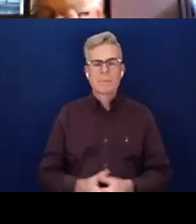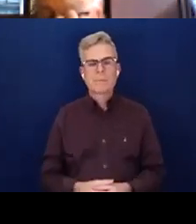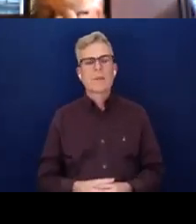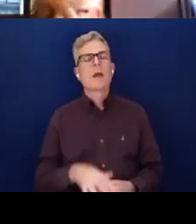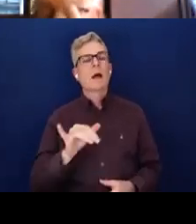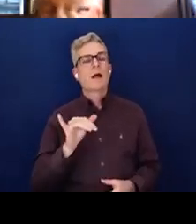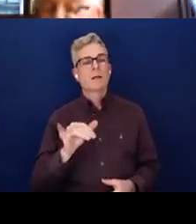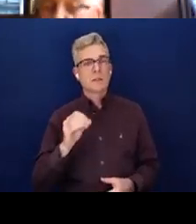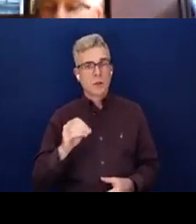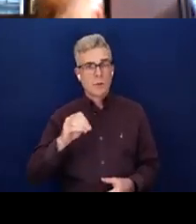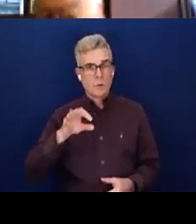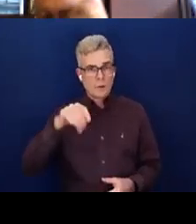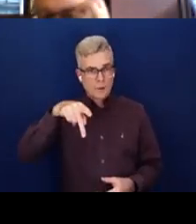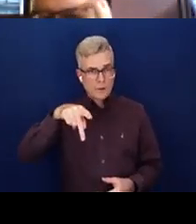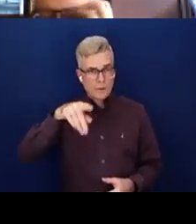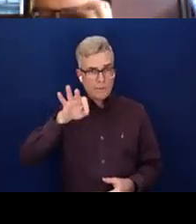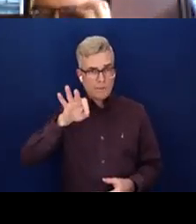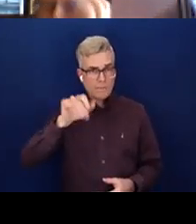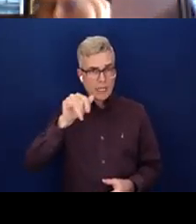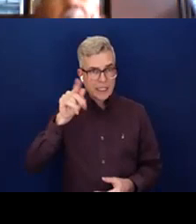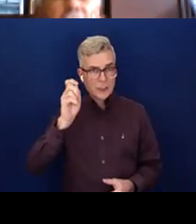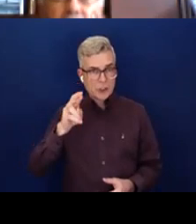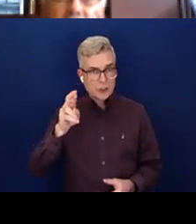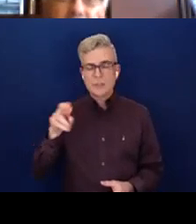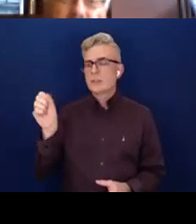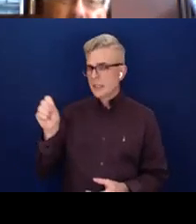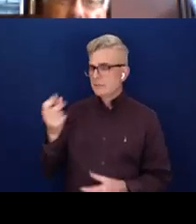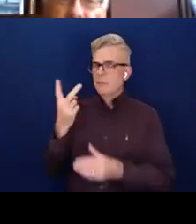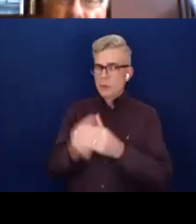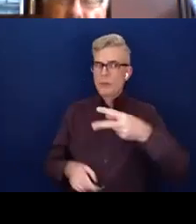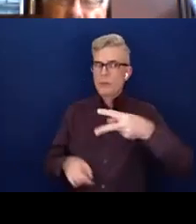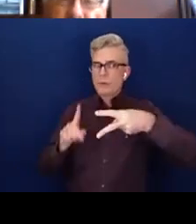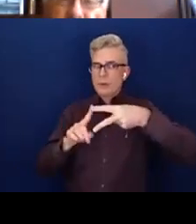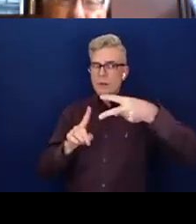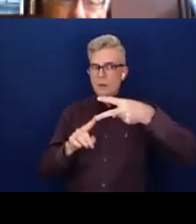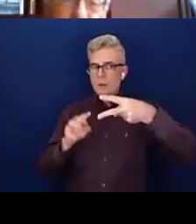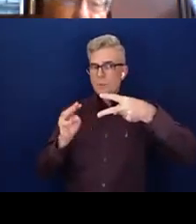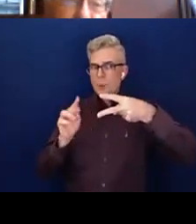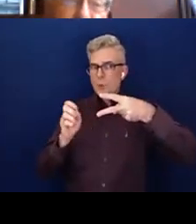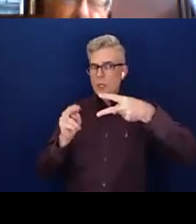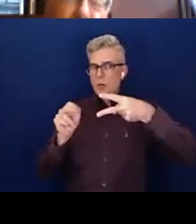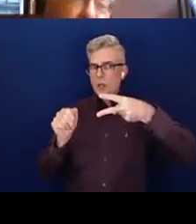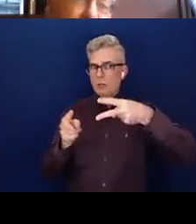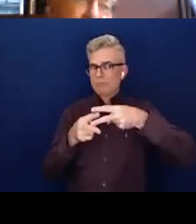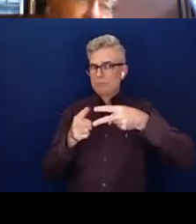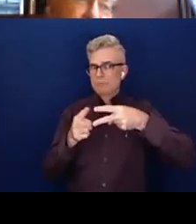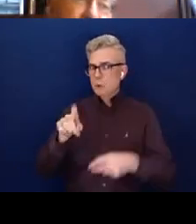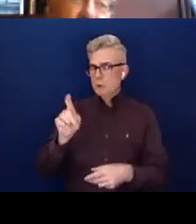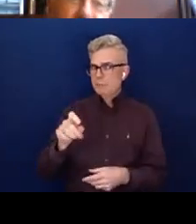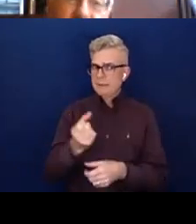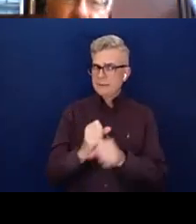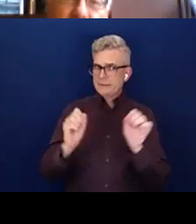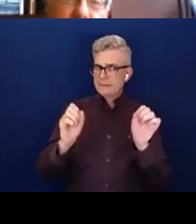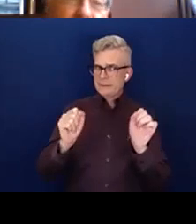correct? yes, the Pfizer and the Moderna, they should be very safe. Whether they get